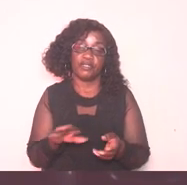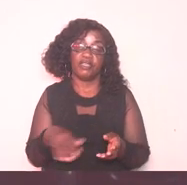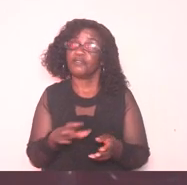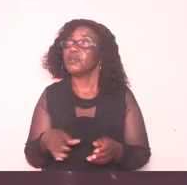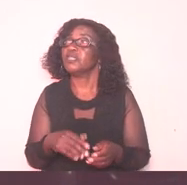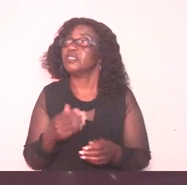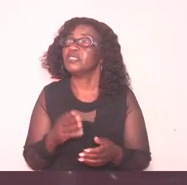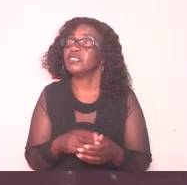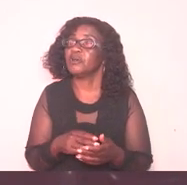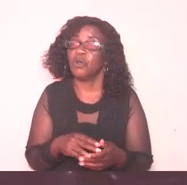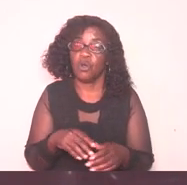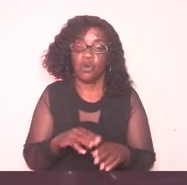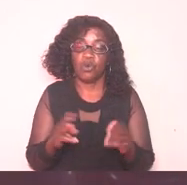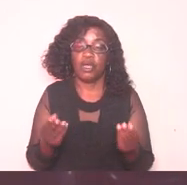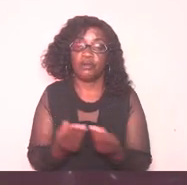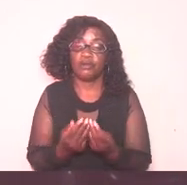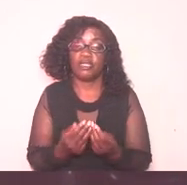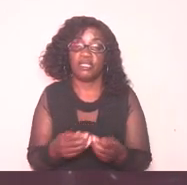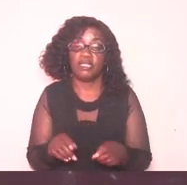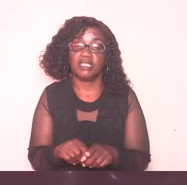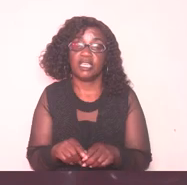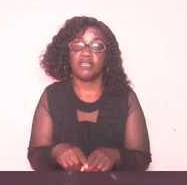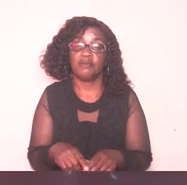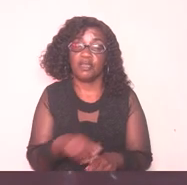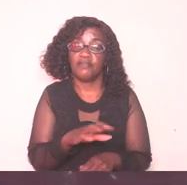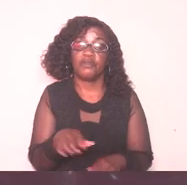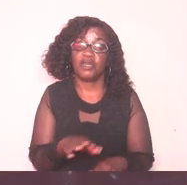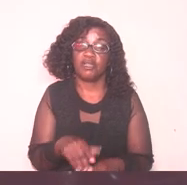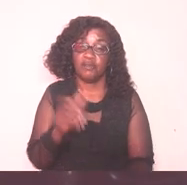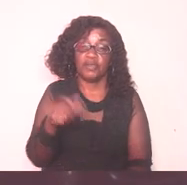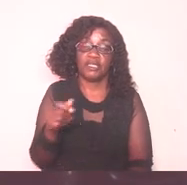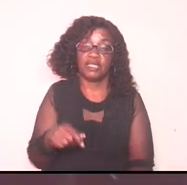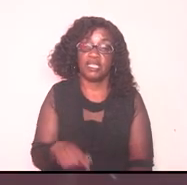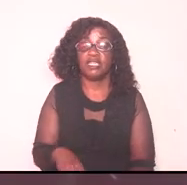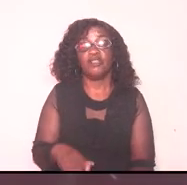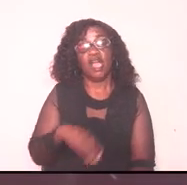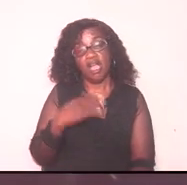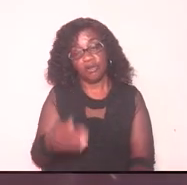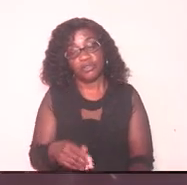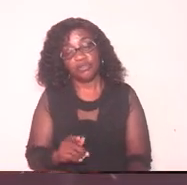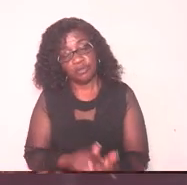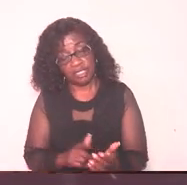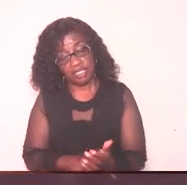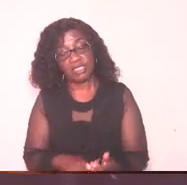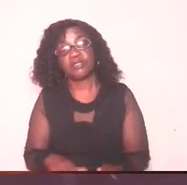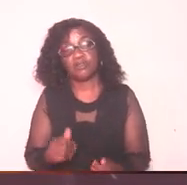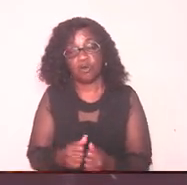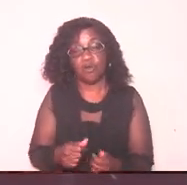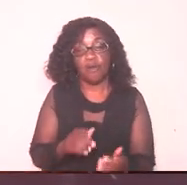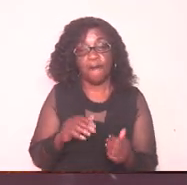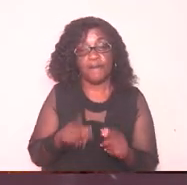is, in a sense, a product of sexual activity. So by hiding that, or by saying that we should not talk about it and that it's